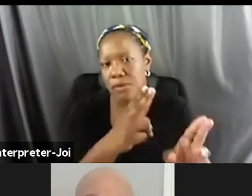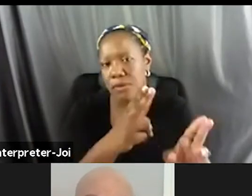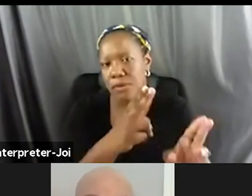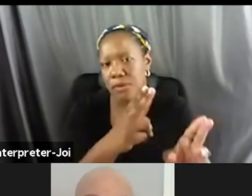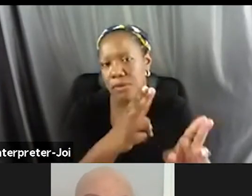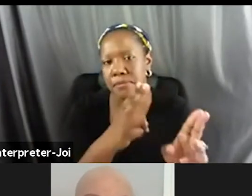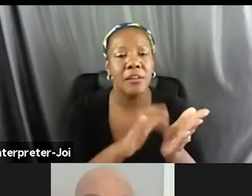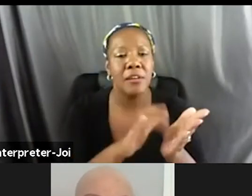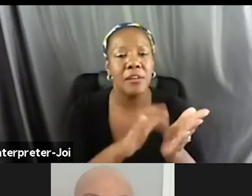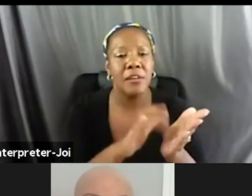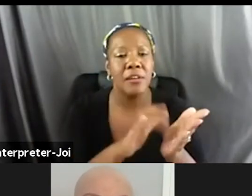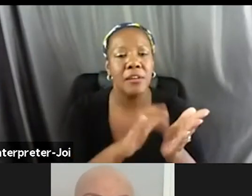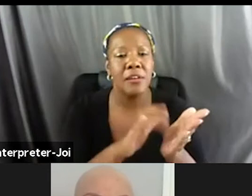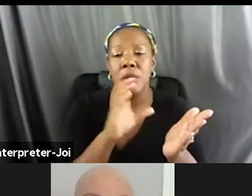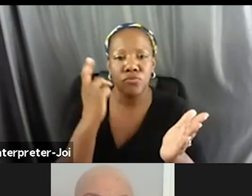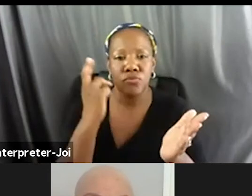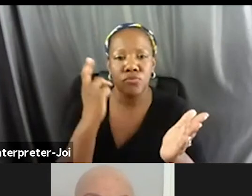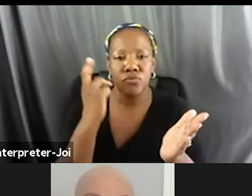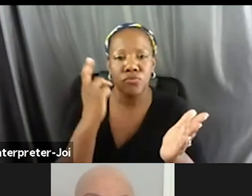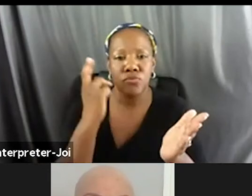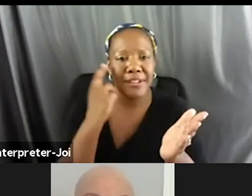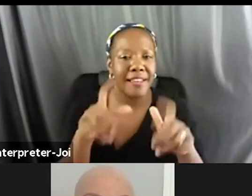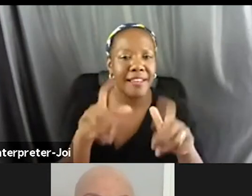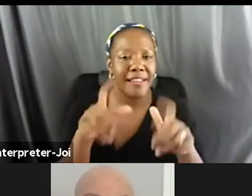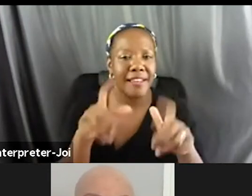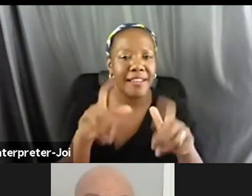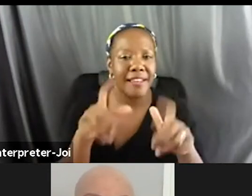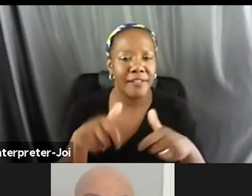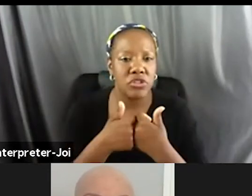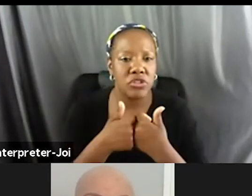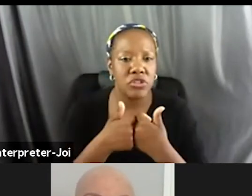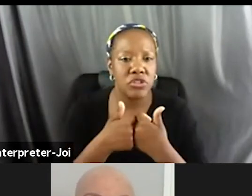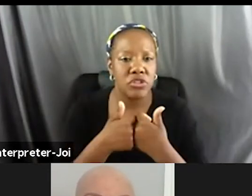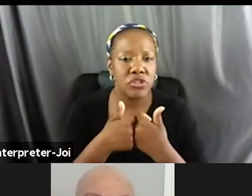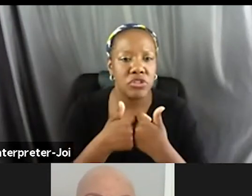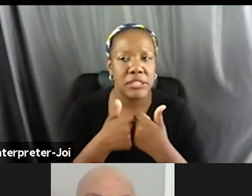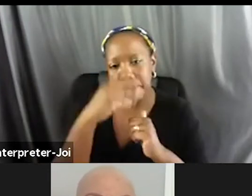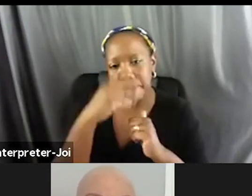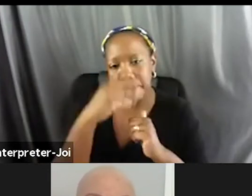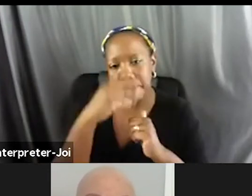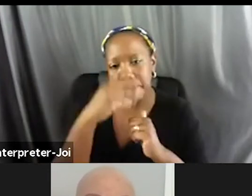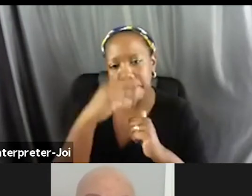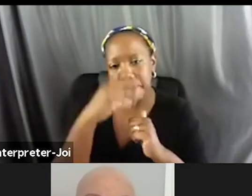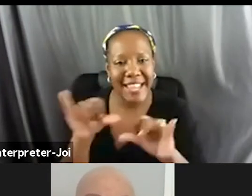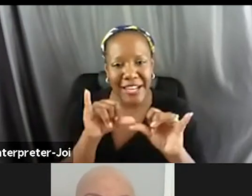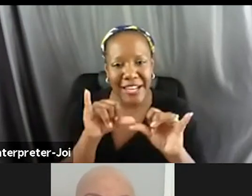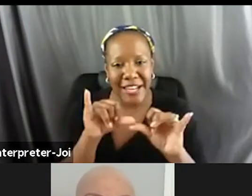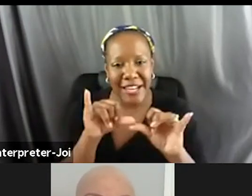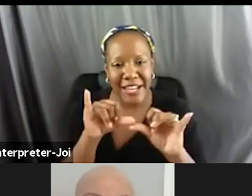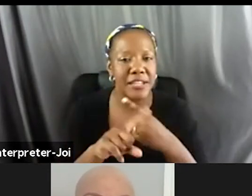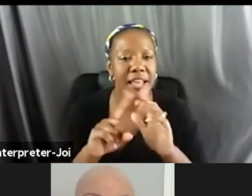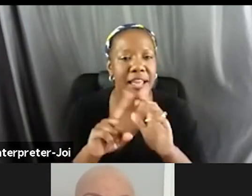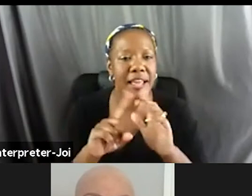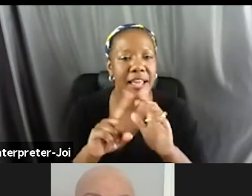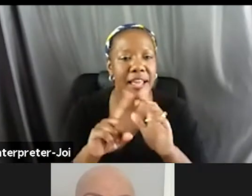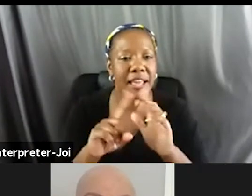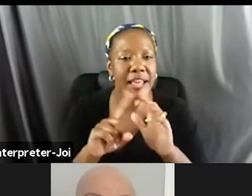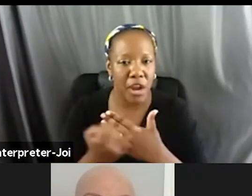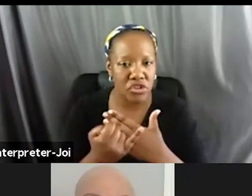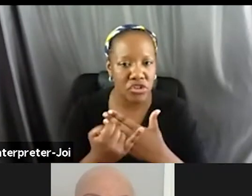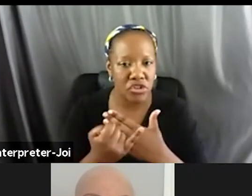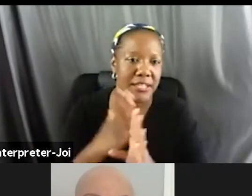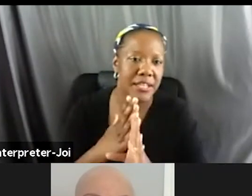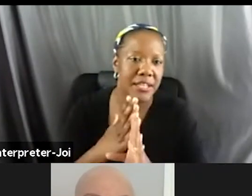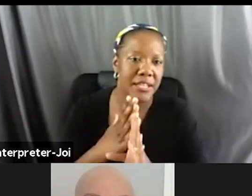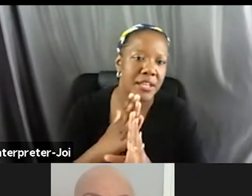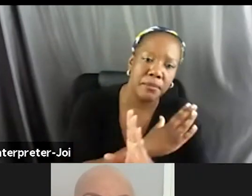the challenges with beauty standards until I actually started with my projects prior to this one. So feminine